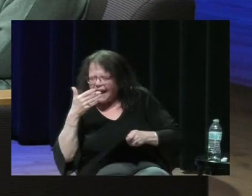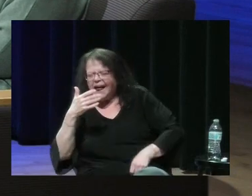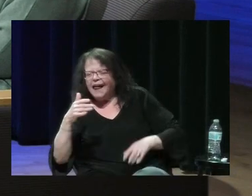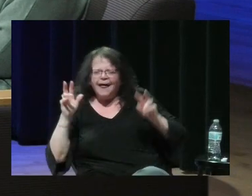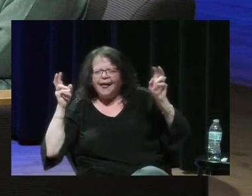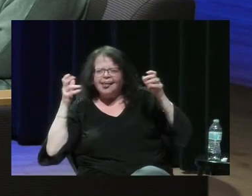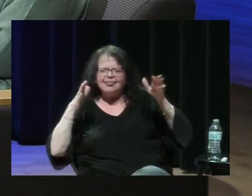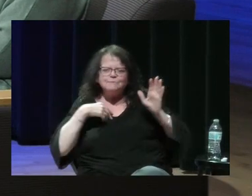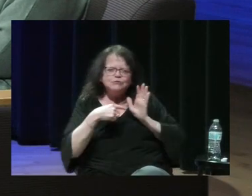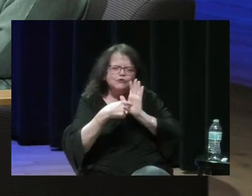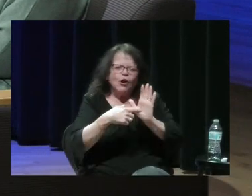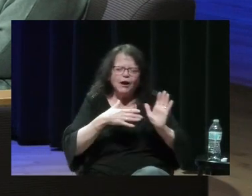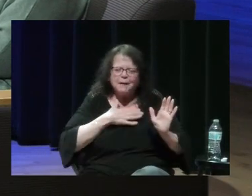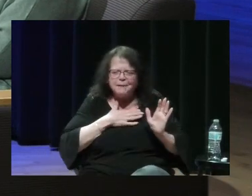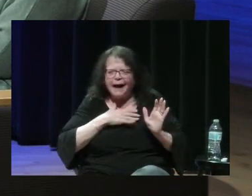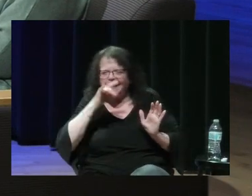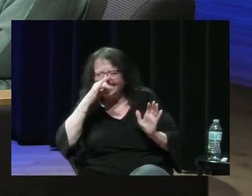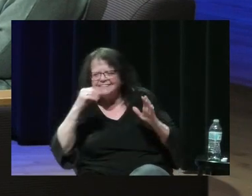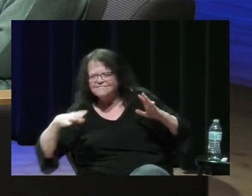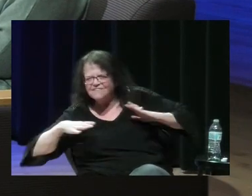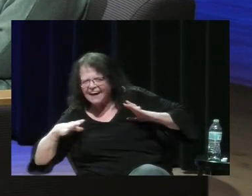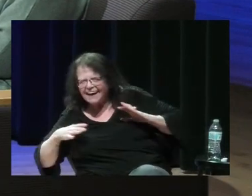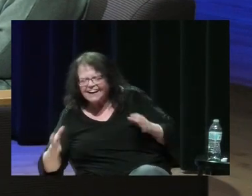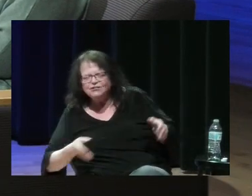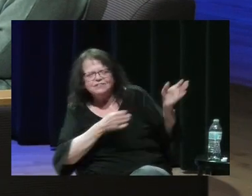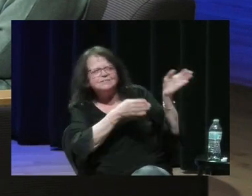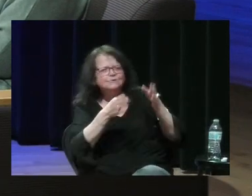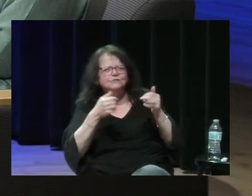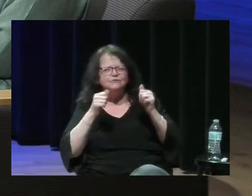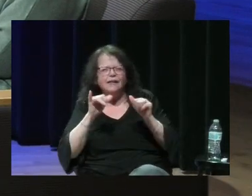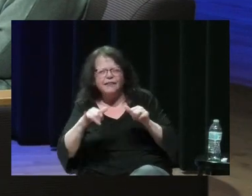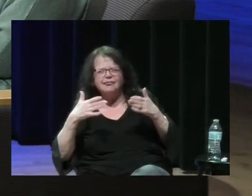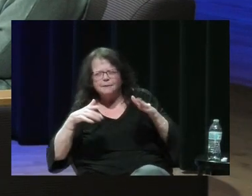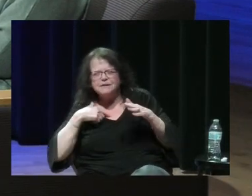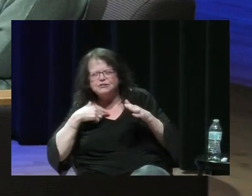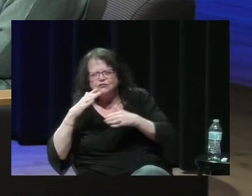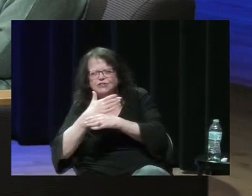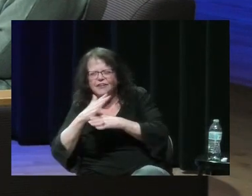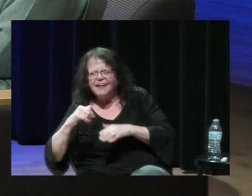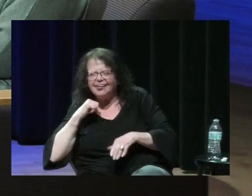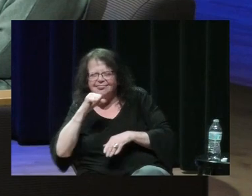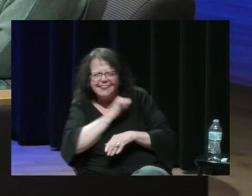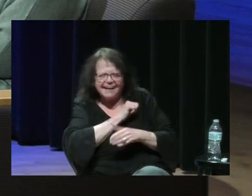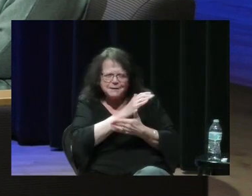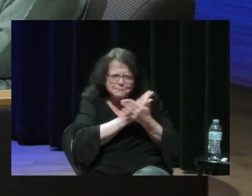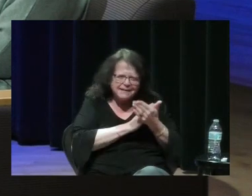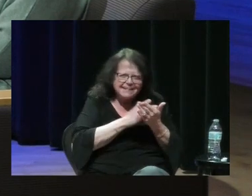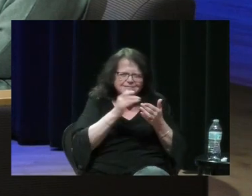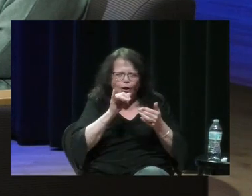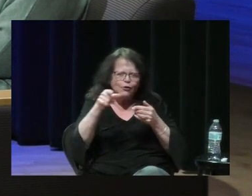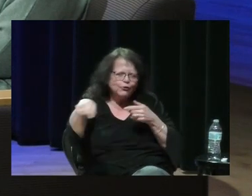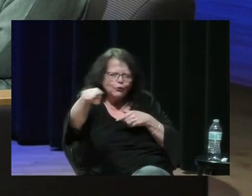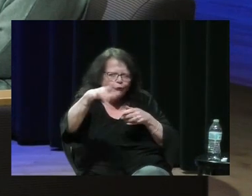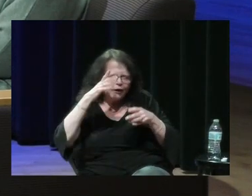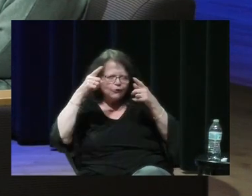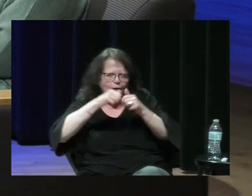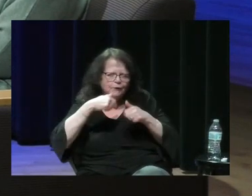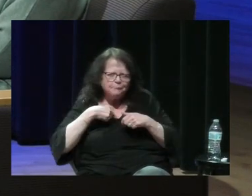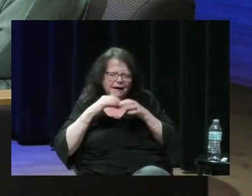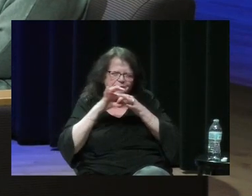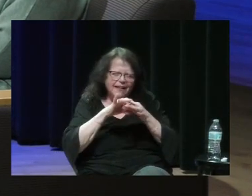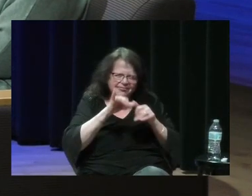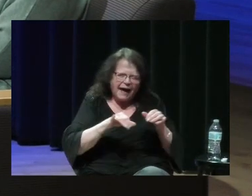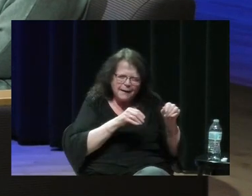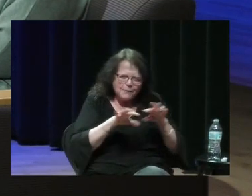and vacations move. We've tried the let me share the Atlantic piece so that you all come to agree with me about this move. I think it's time to make